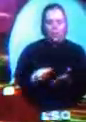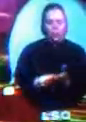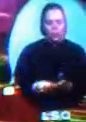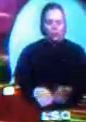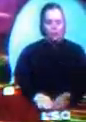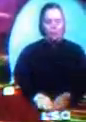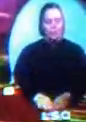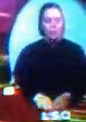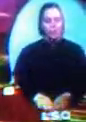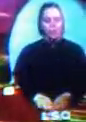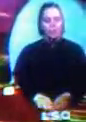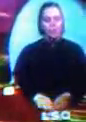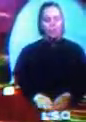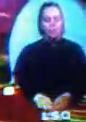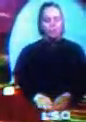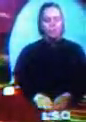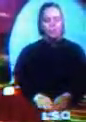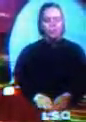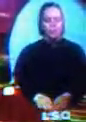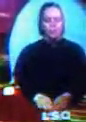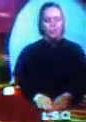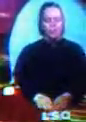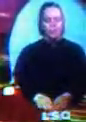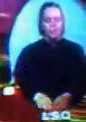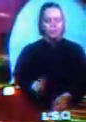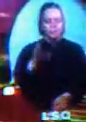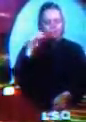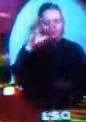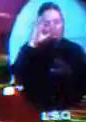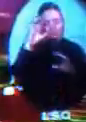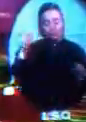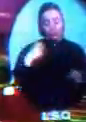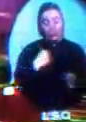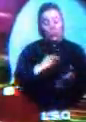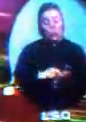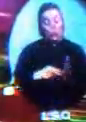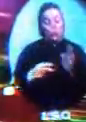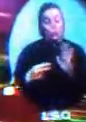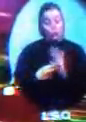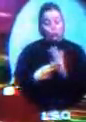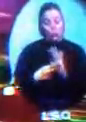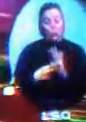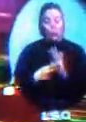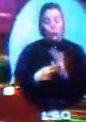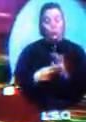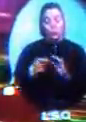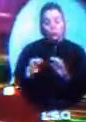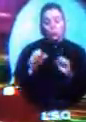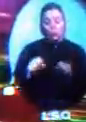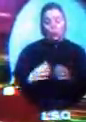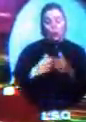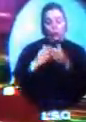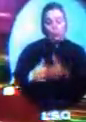Well, Mr. Speaker, I expect my colleague will be able to ask that member here after November the